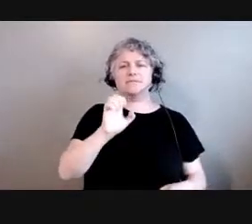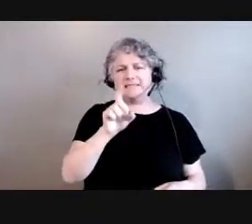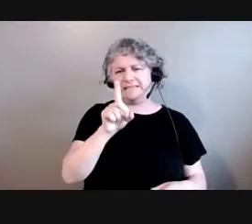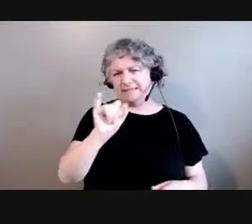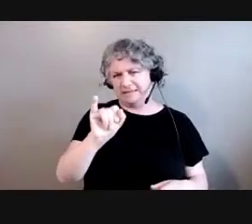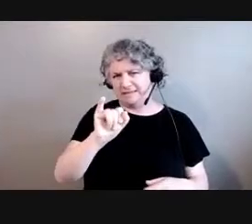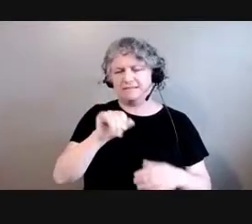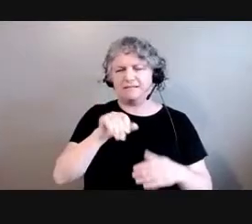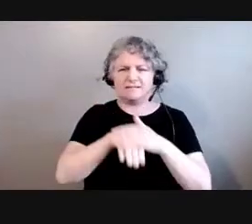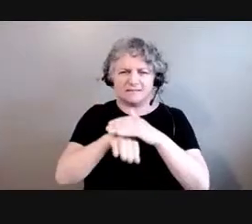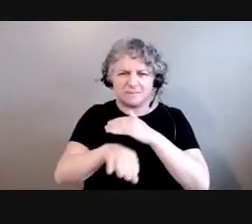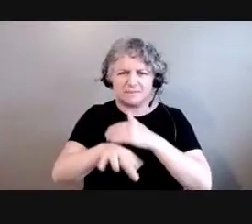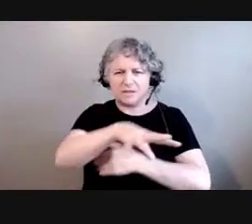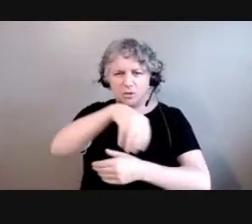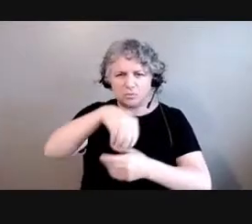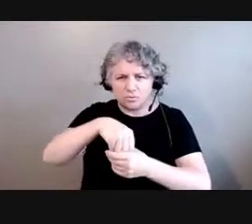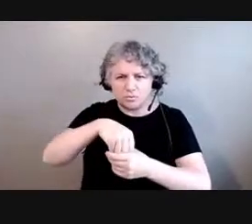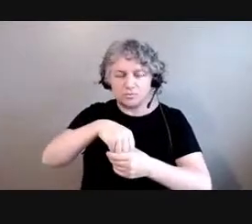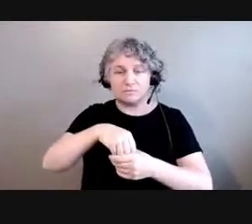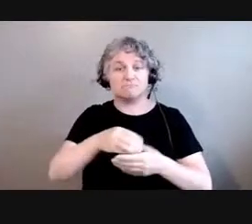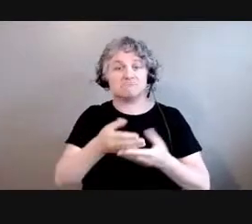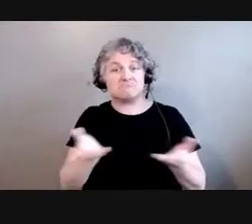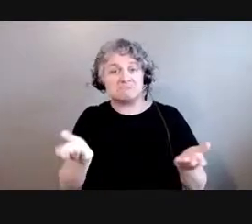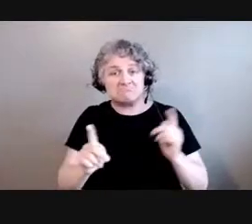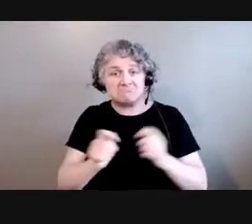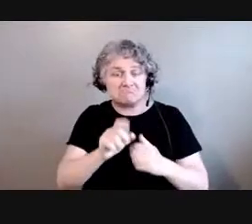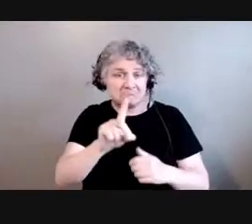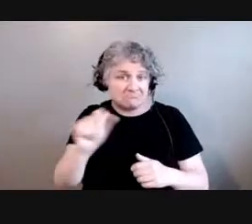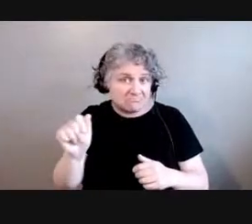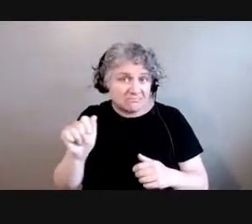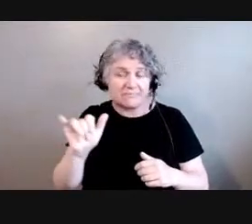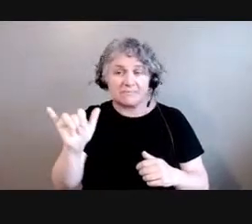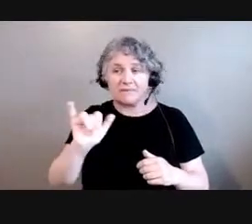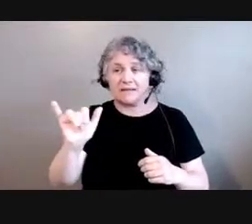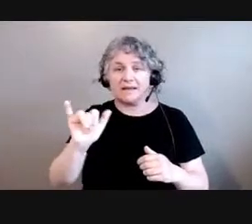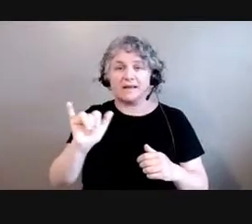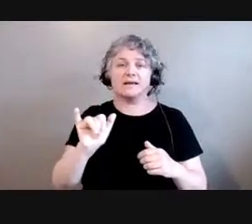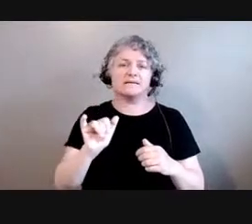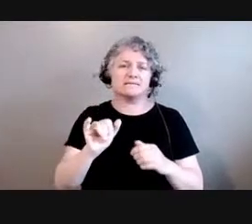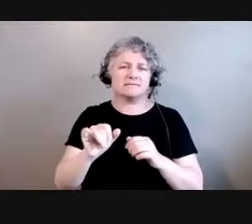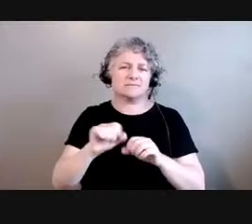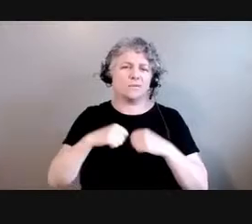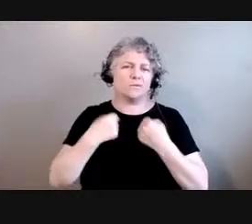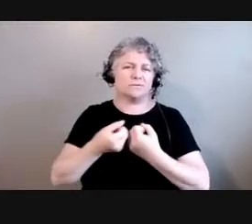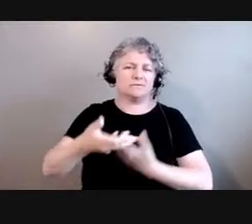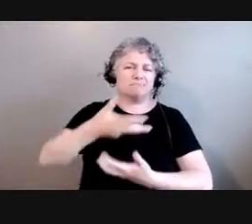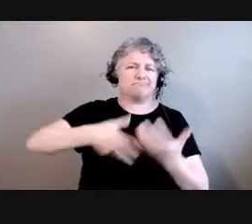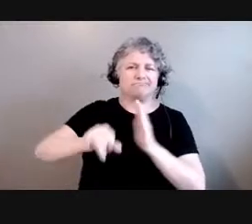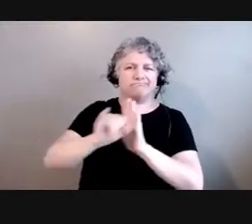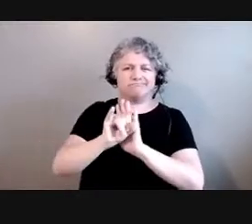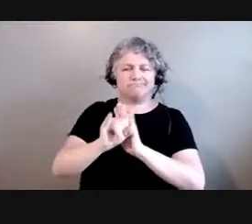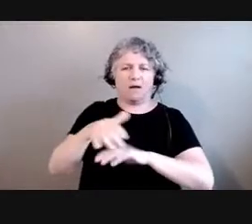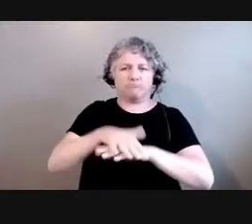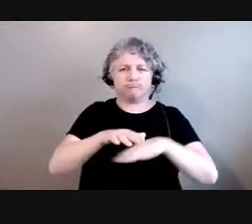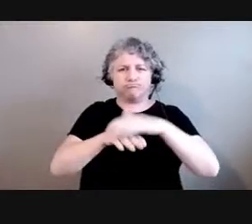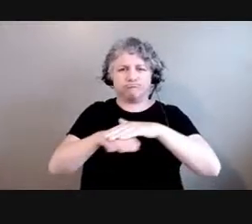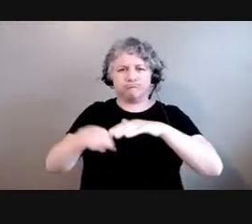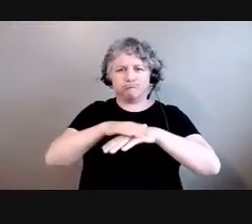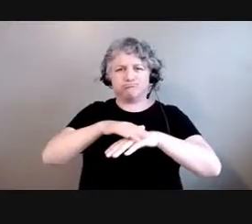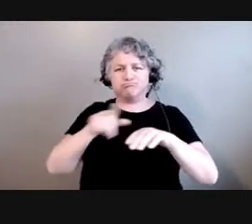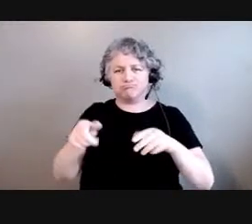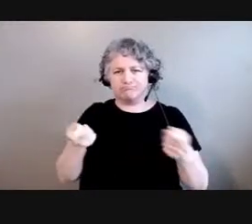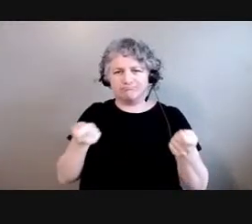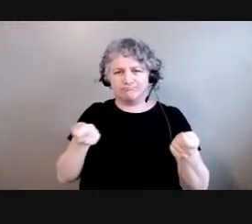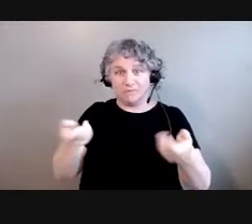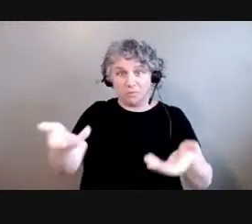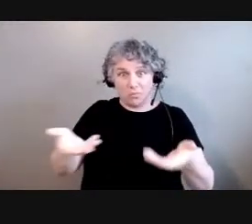with disabilities and intersectioning social identities. Welcome, Mahadeo.